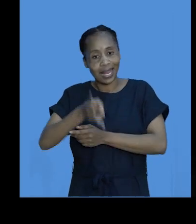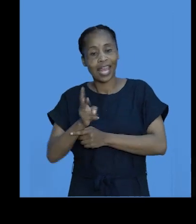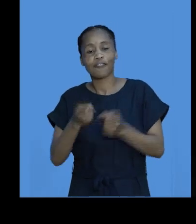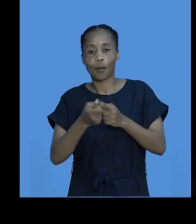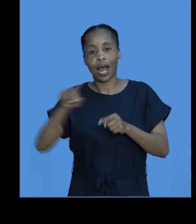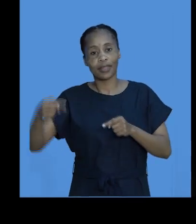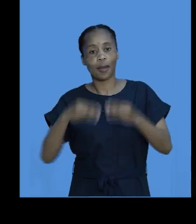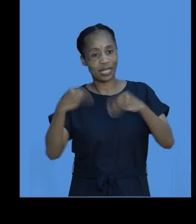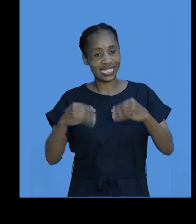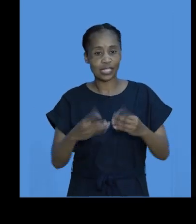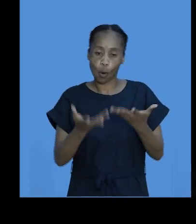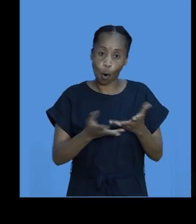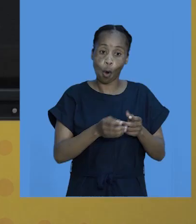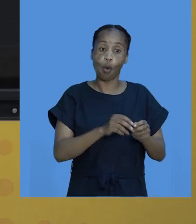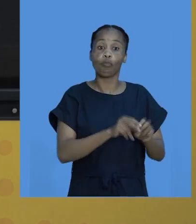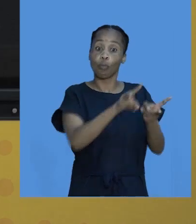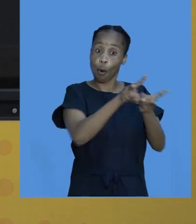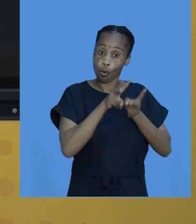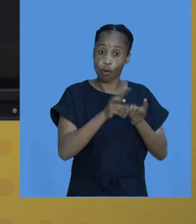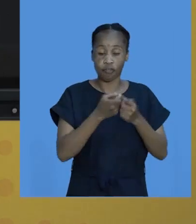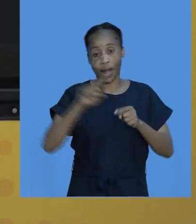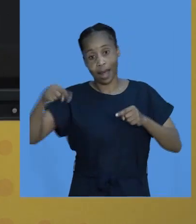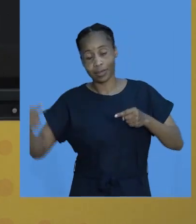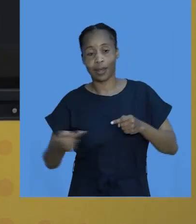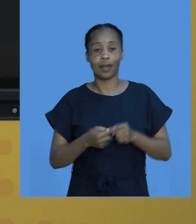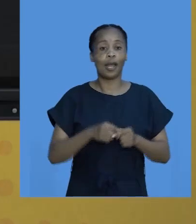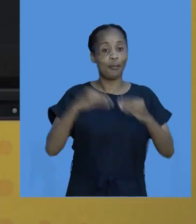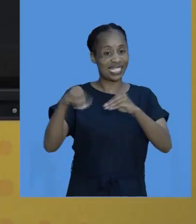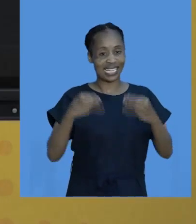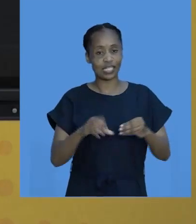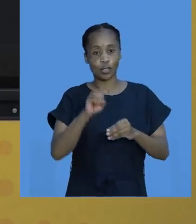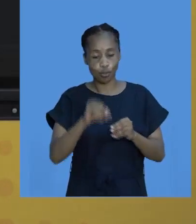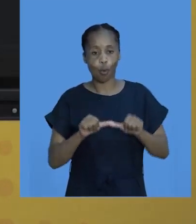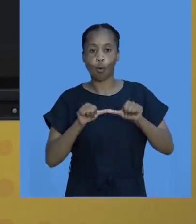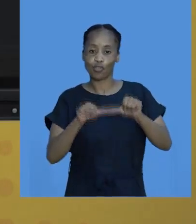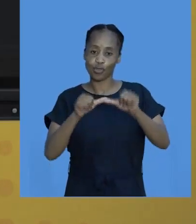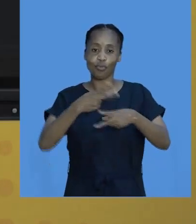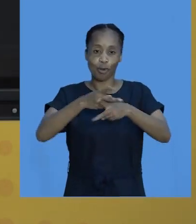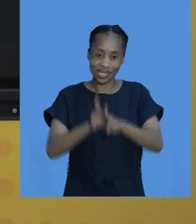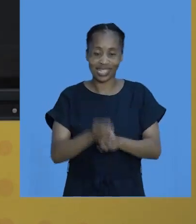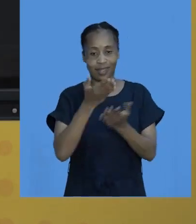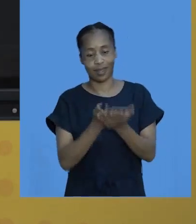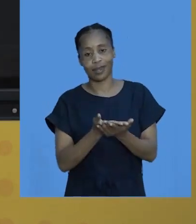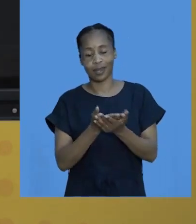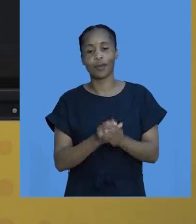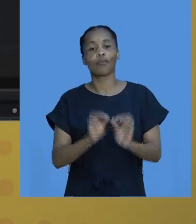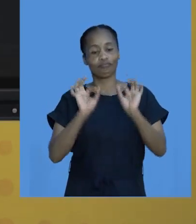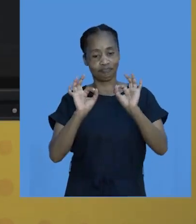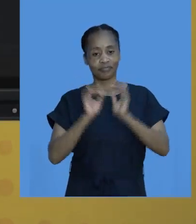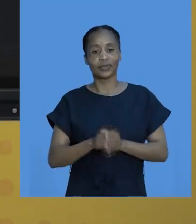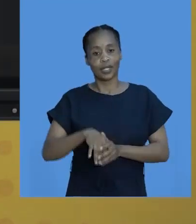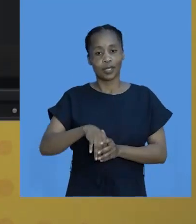other marketable permits from other businesses, or they can borrow from other businesses as well, so that they can be able to continue producing